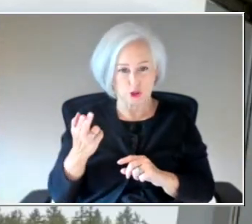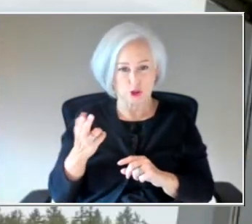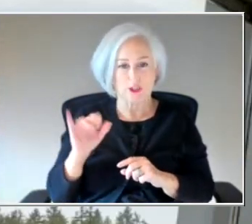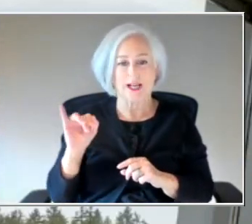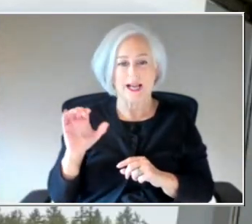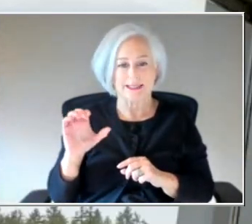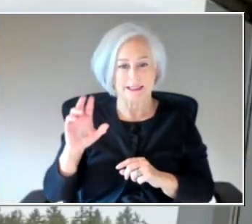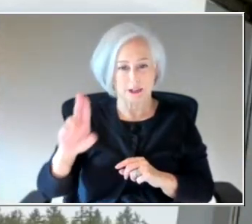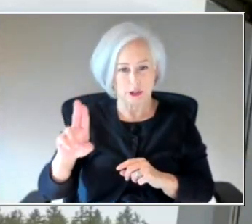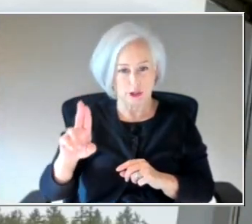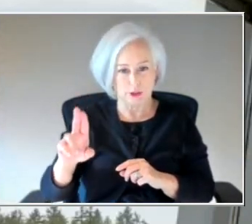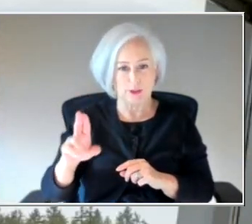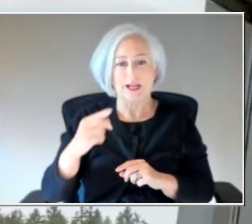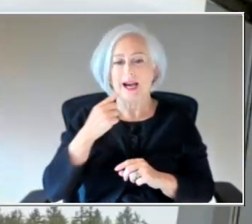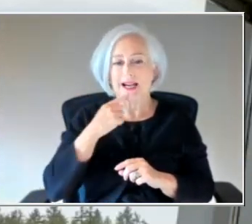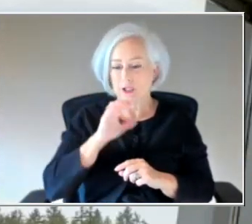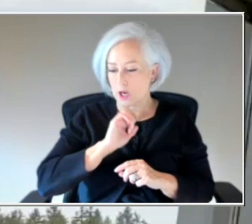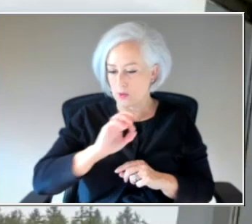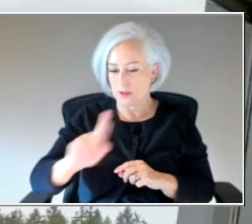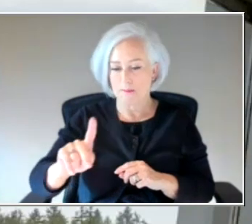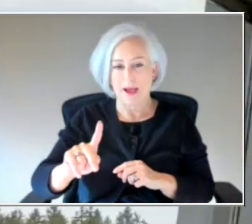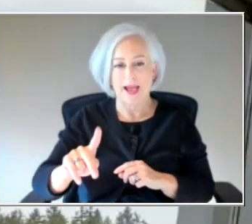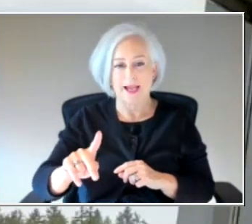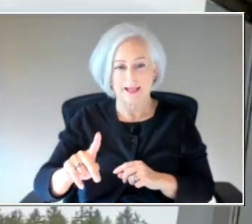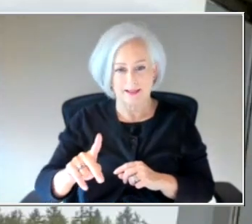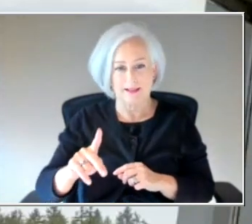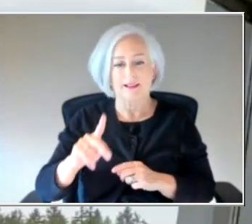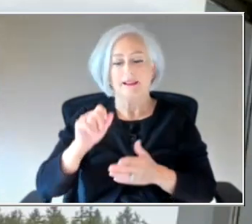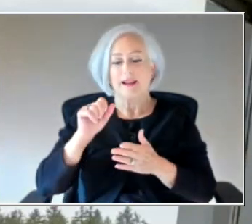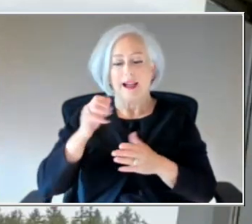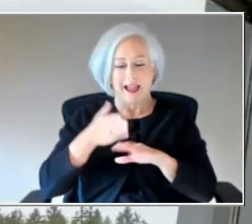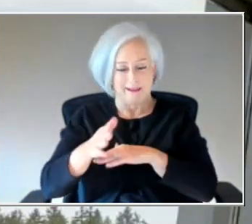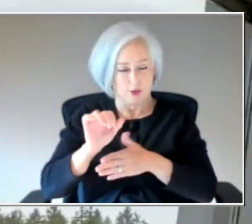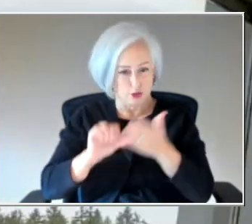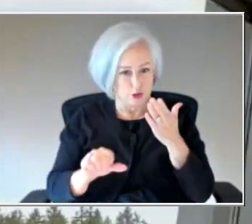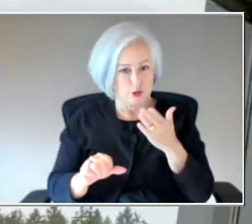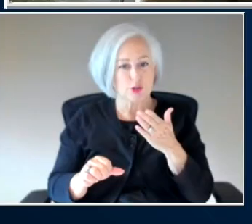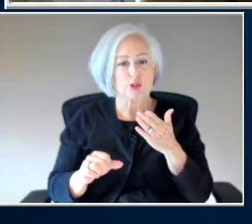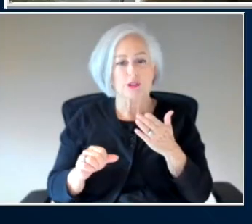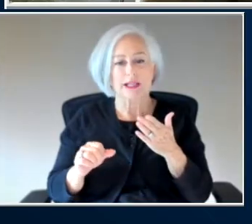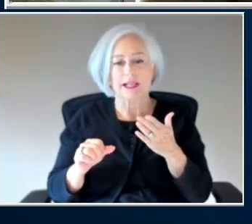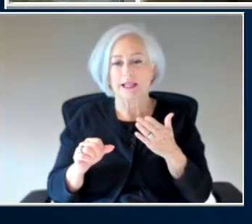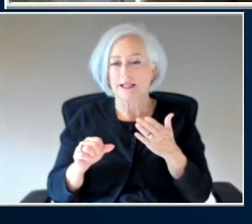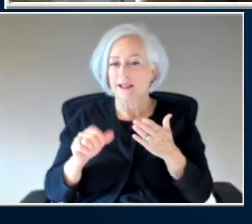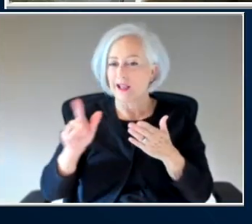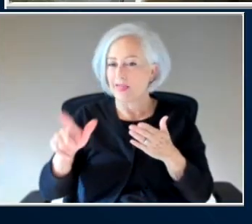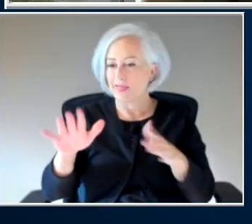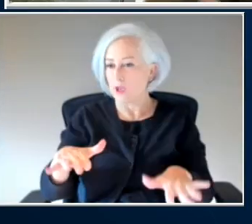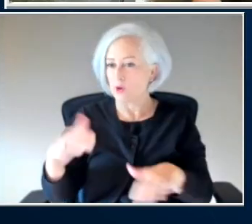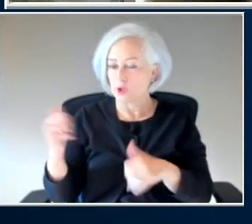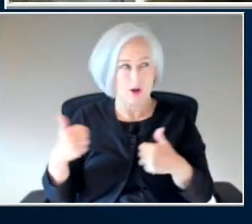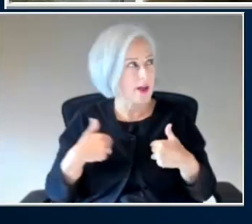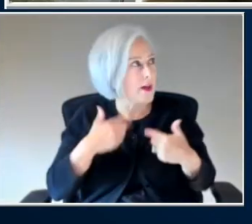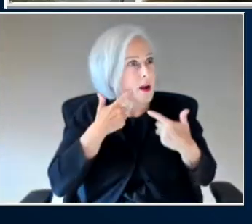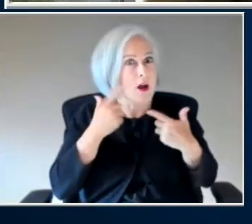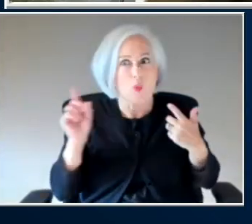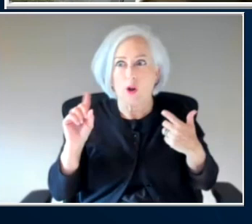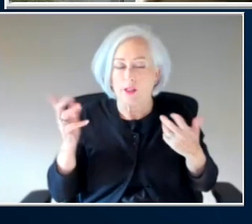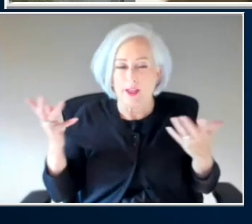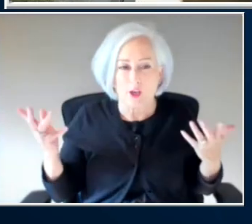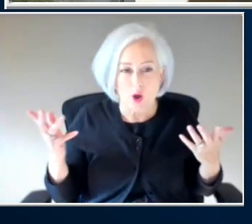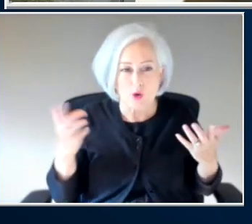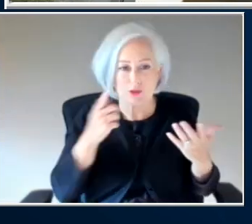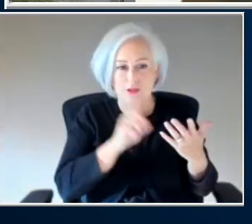and I told her I'd stop back by. I got done operating. I went back there in the afternoon, and they were already gone. And I'm like, oh my gosh, where are they? So I went up to the floor,